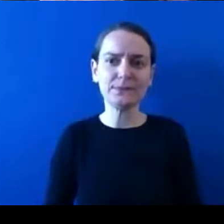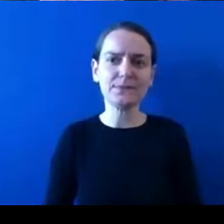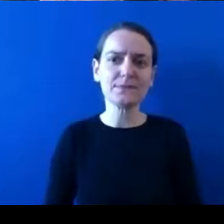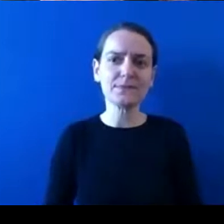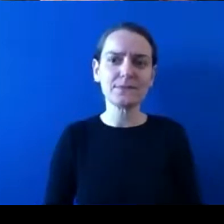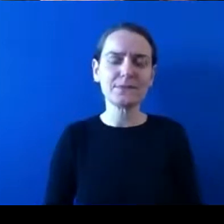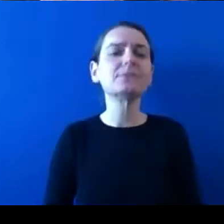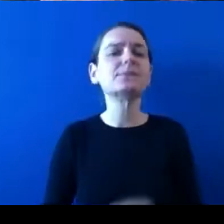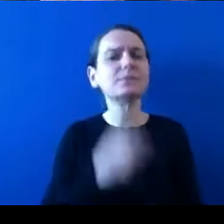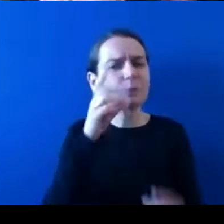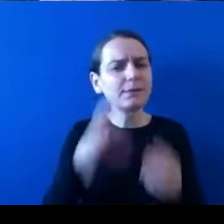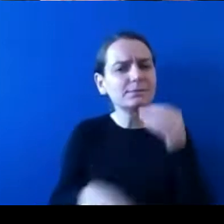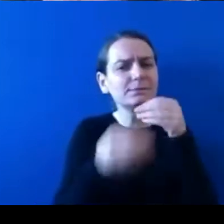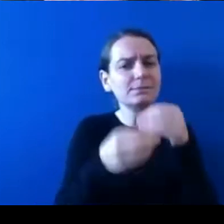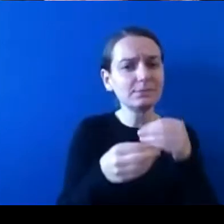right place.